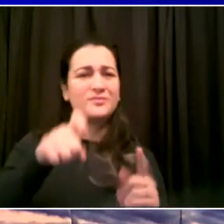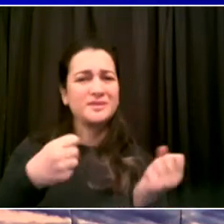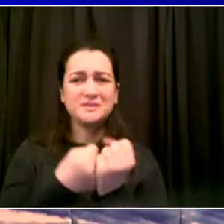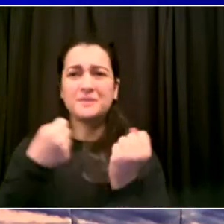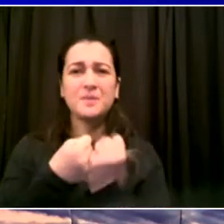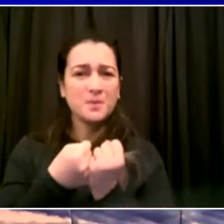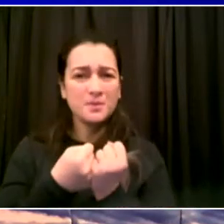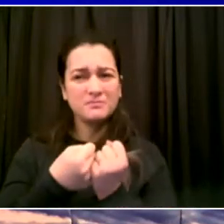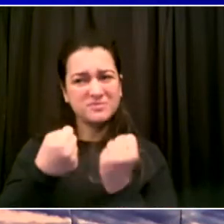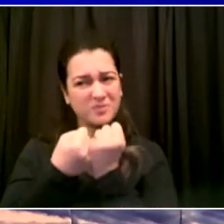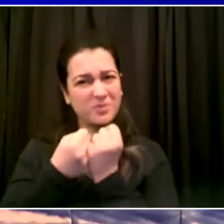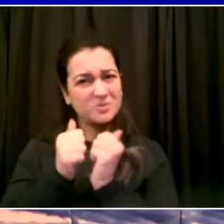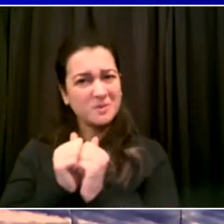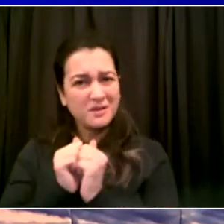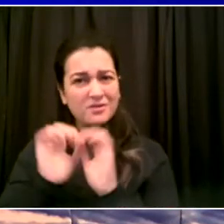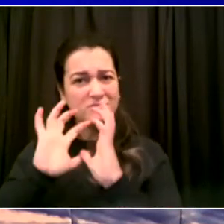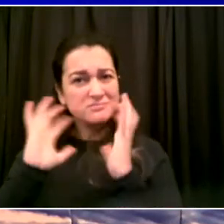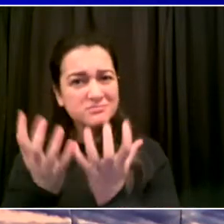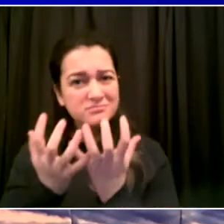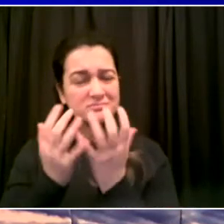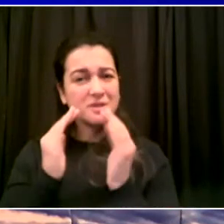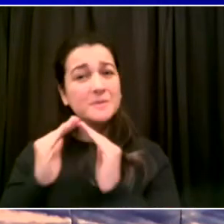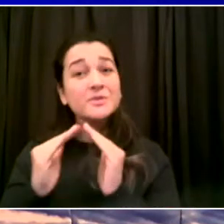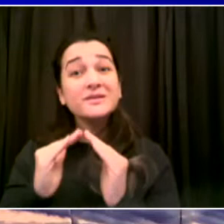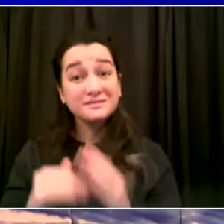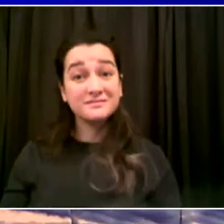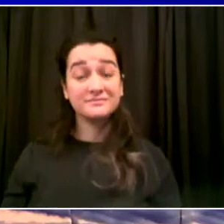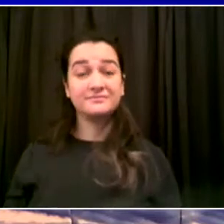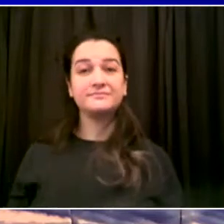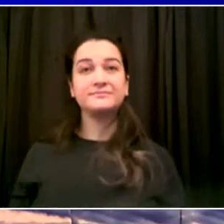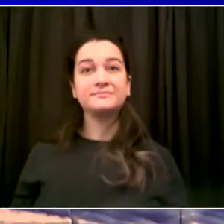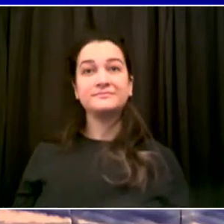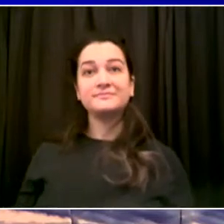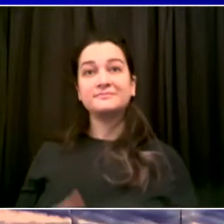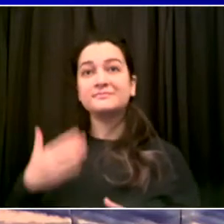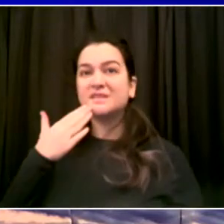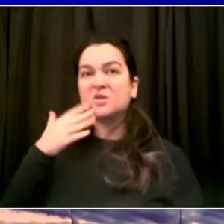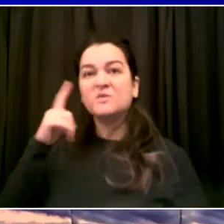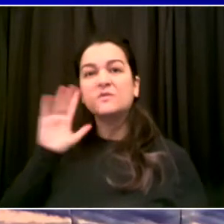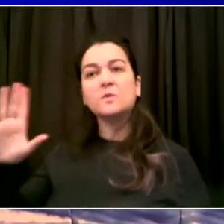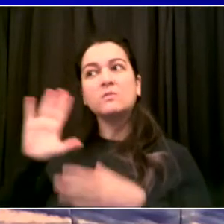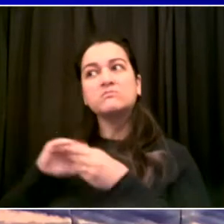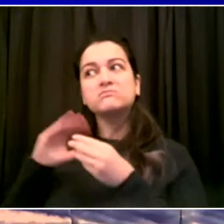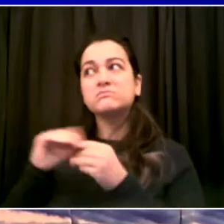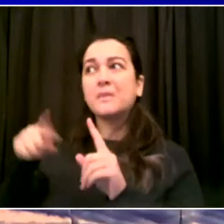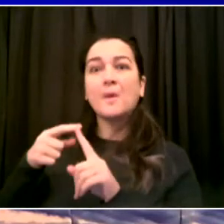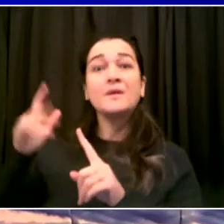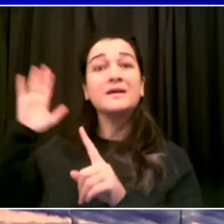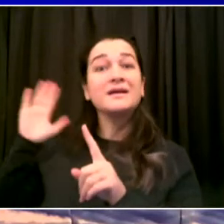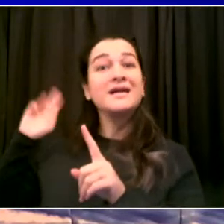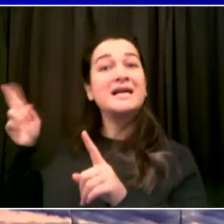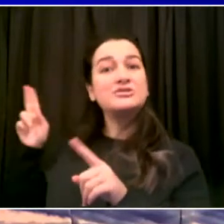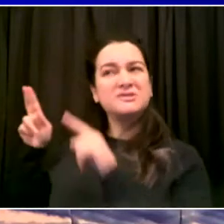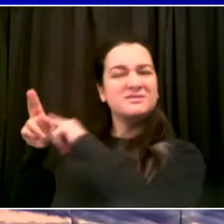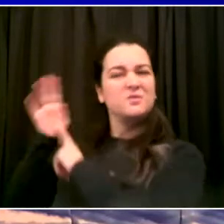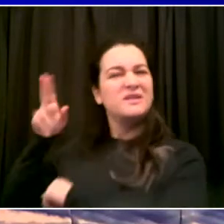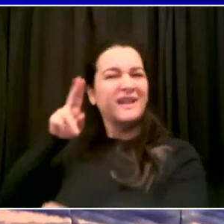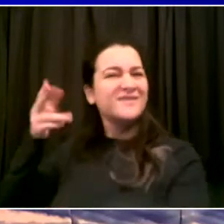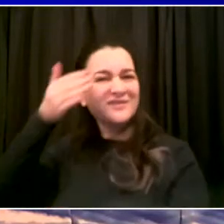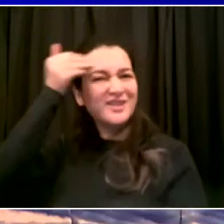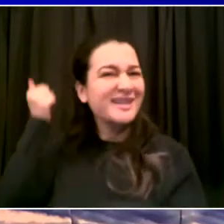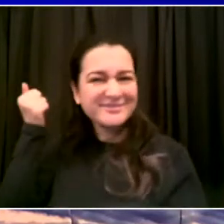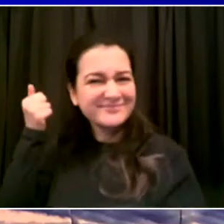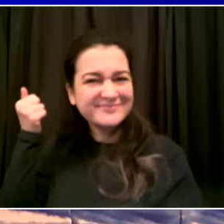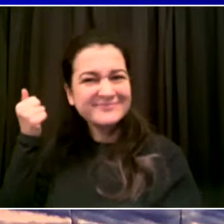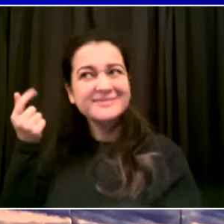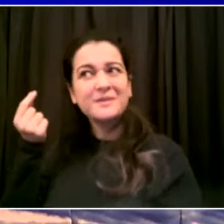recounting history of this country and you said the Chinese Exclusion Act, what a statement that it was called openly. I mean, talk about not sugarcoating. It